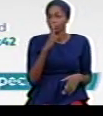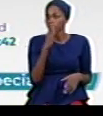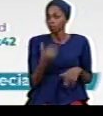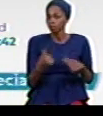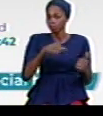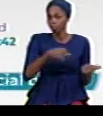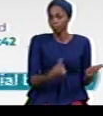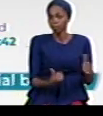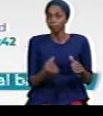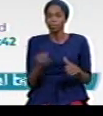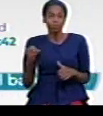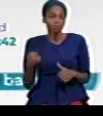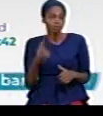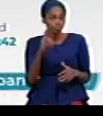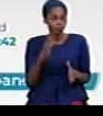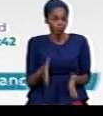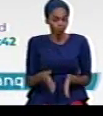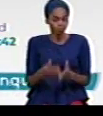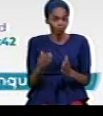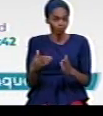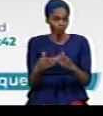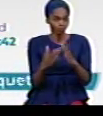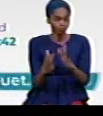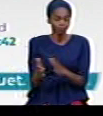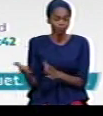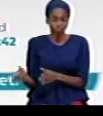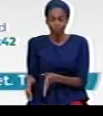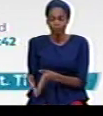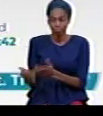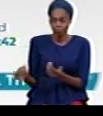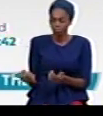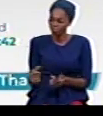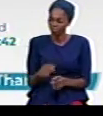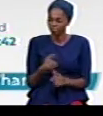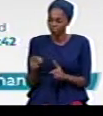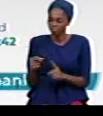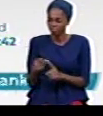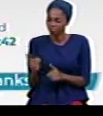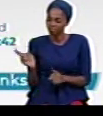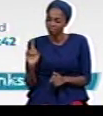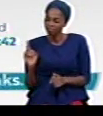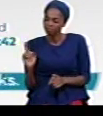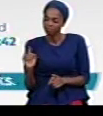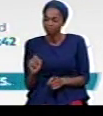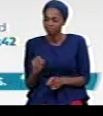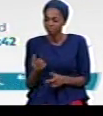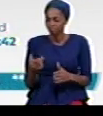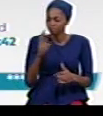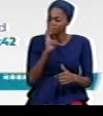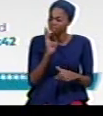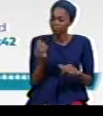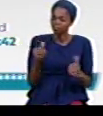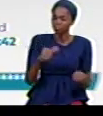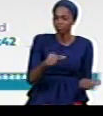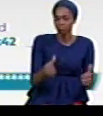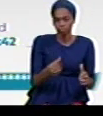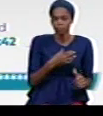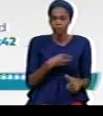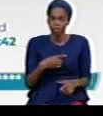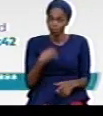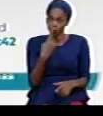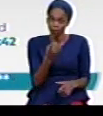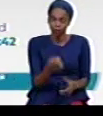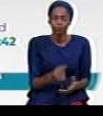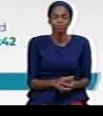God. Then, apart from that, all past and present GCK crusade